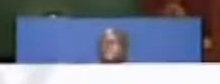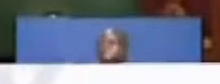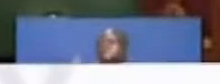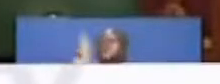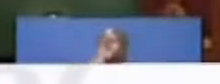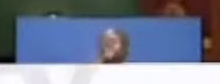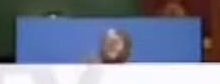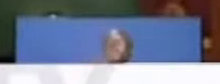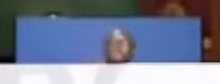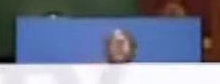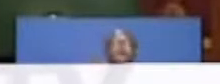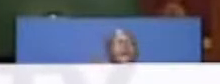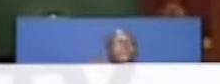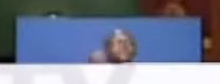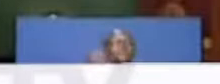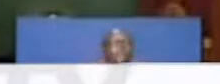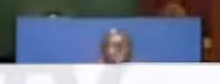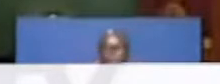to approximately